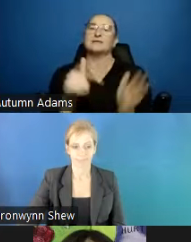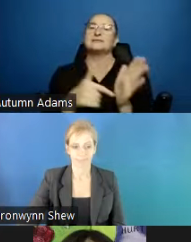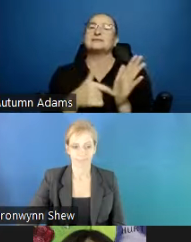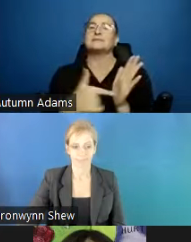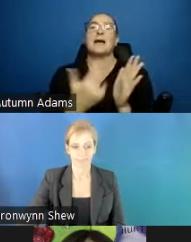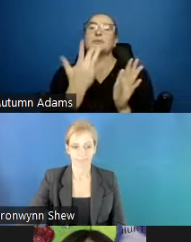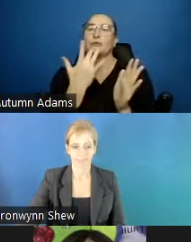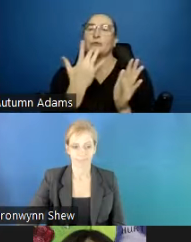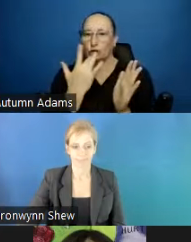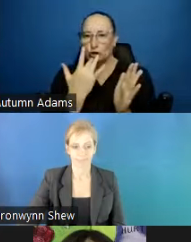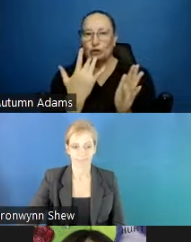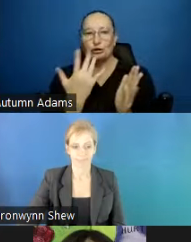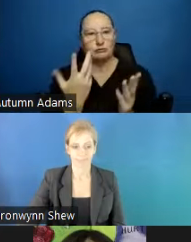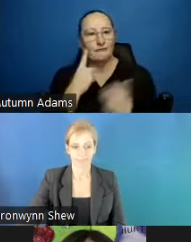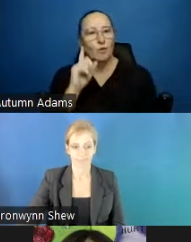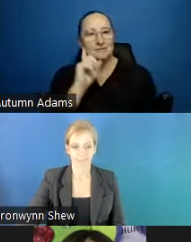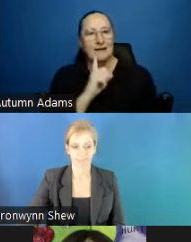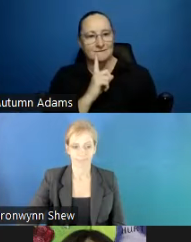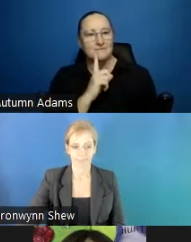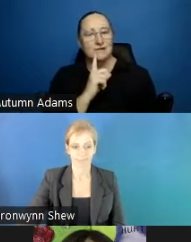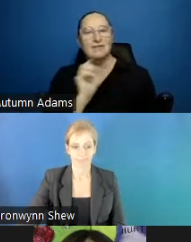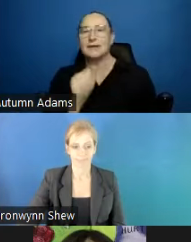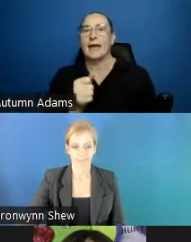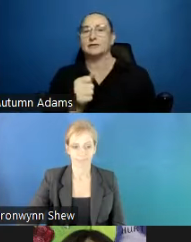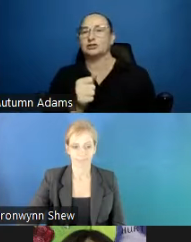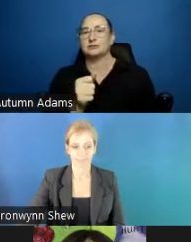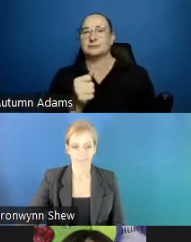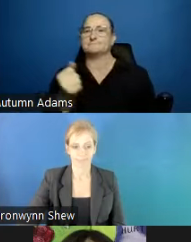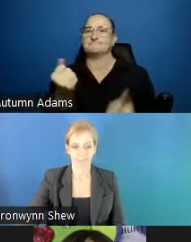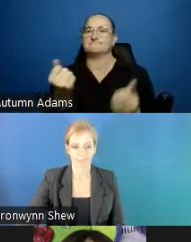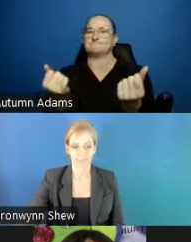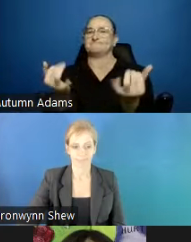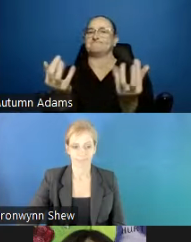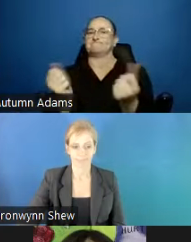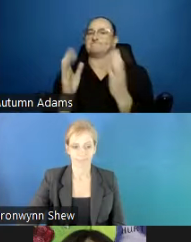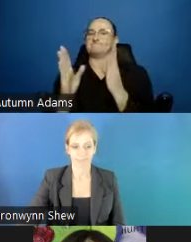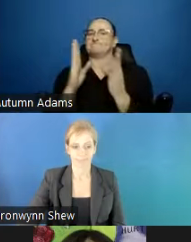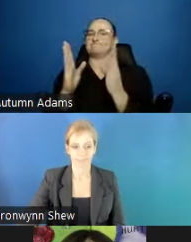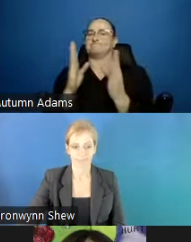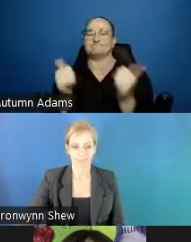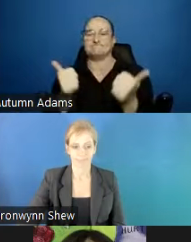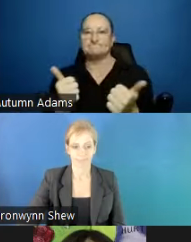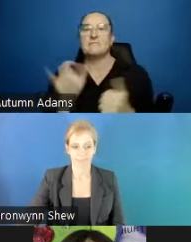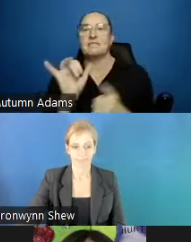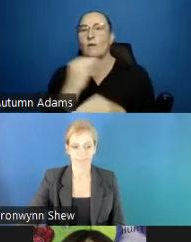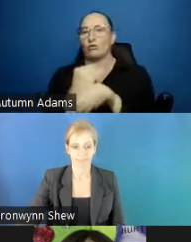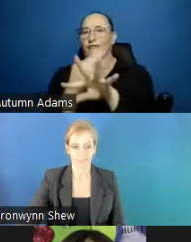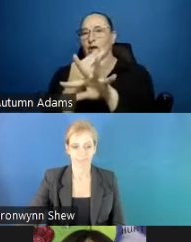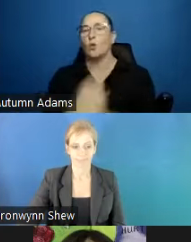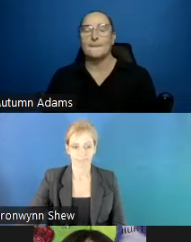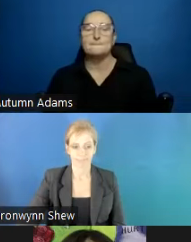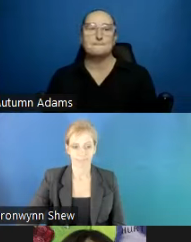people. They're able to just talk directly because we can see each other and sign that way through the video phone.